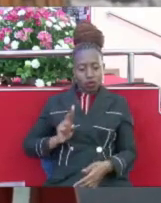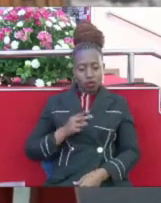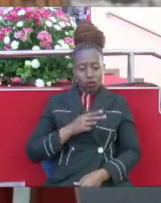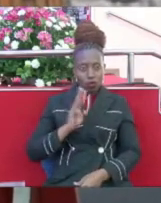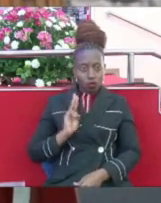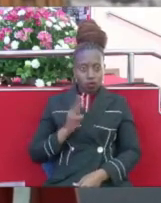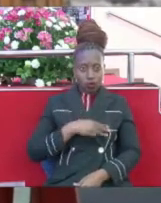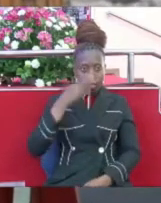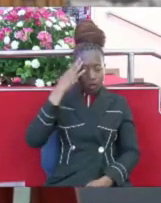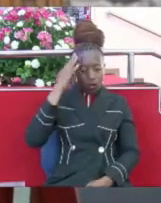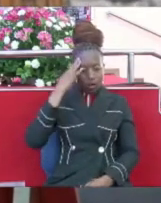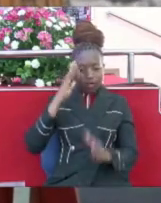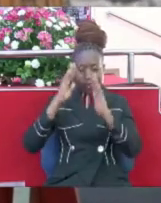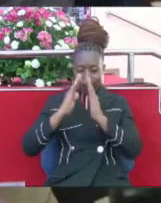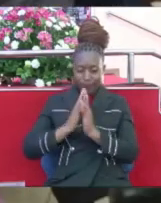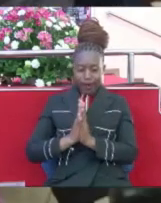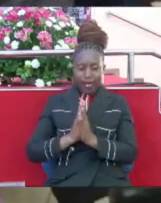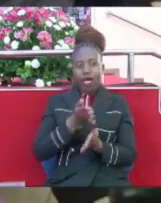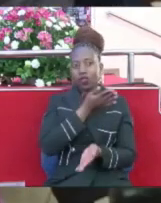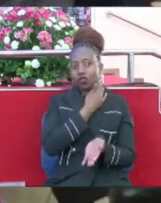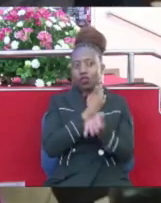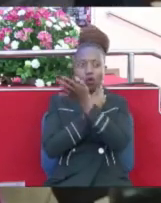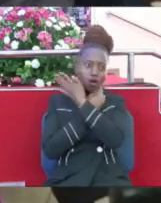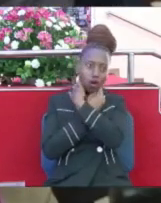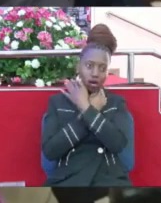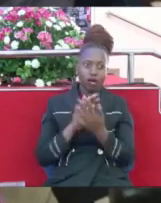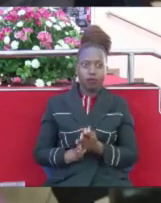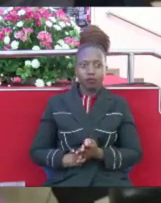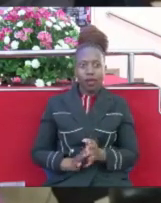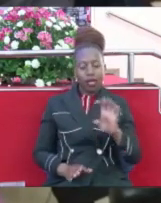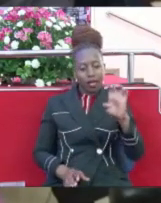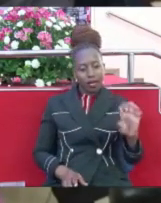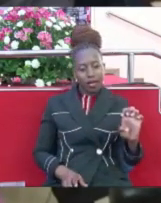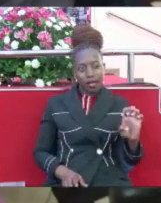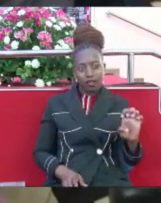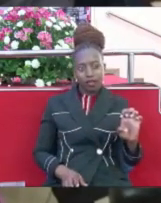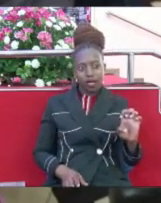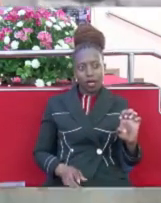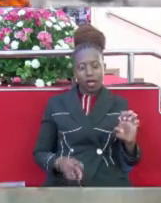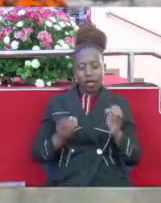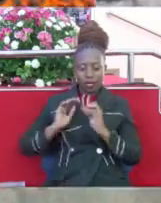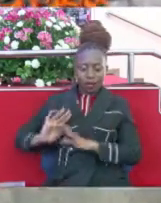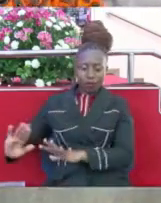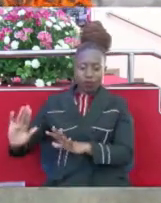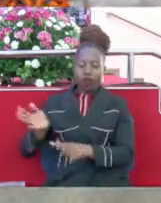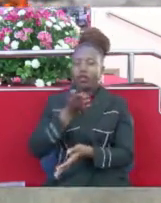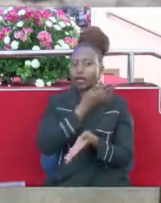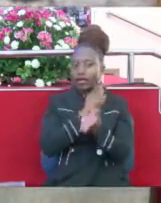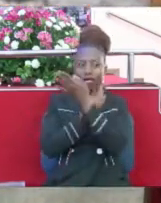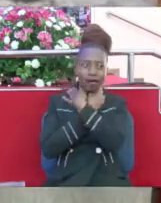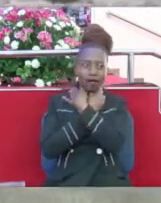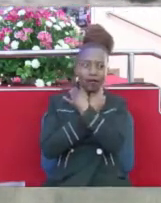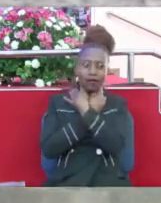sasa tunasema ni ile show ya maombi. And so Elijah removed his mantle. Na kwa hivyo Elijah akatoa lile vazi lake. And threw